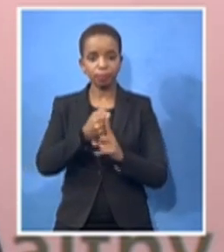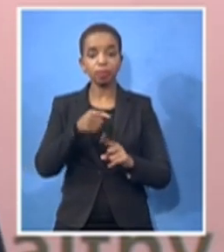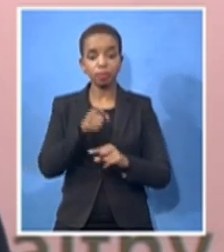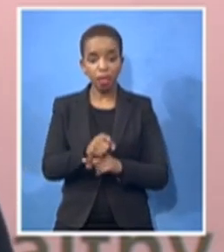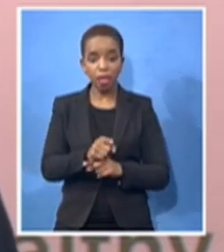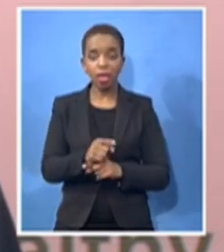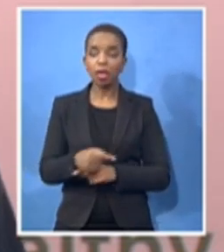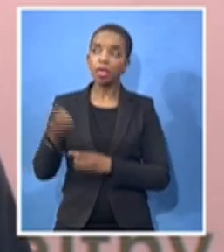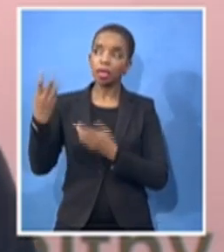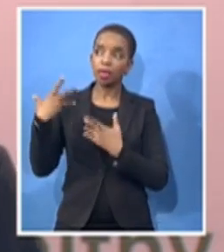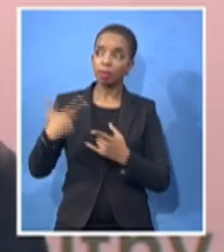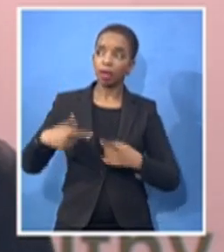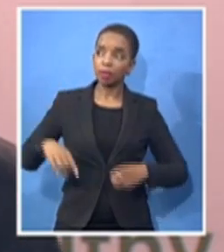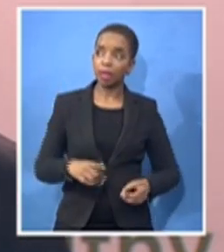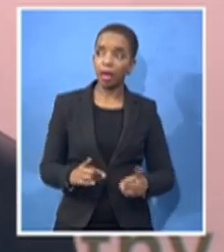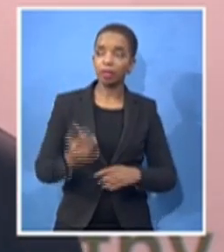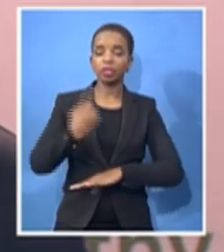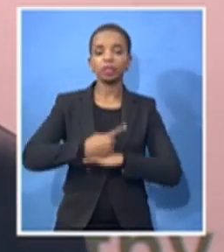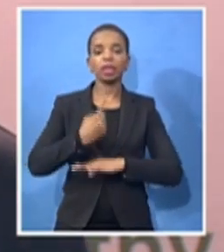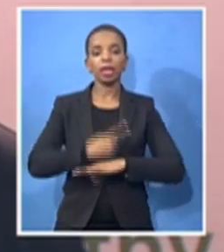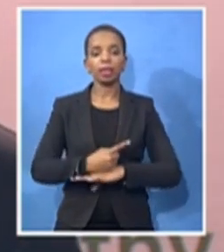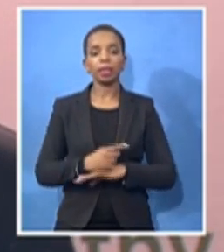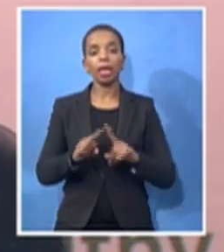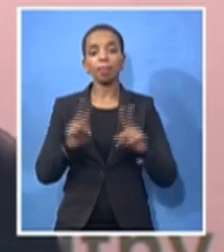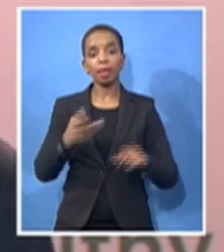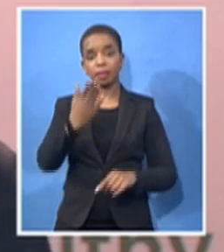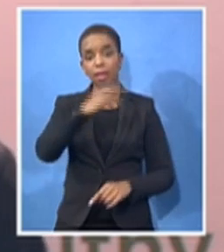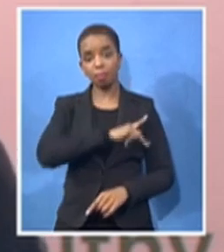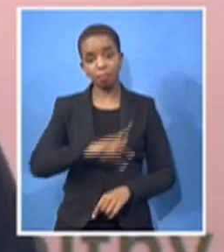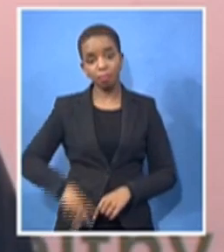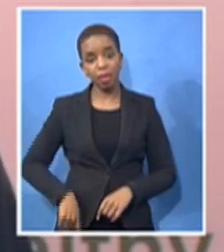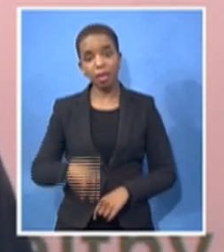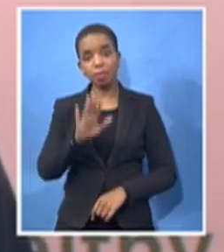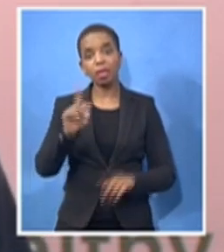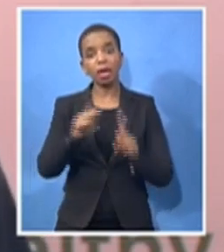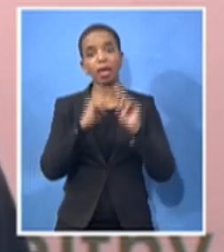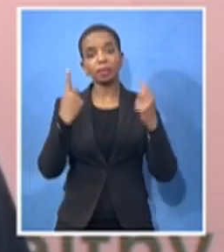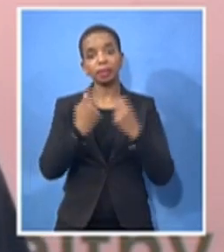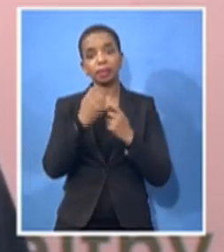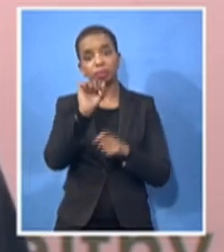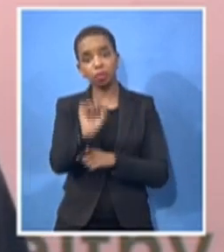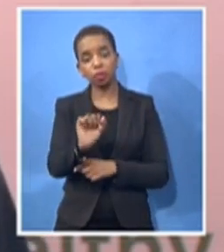your team with MEC Masuku, that indeed,